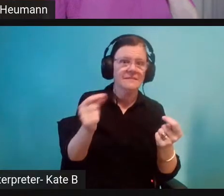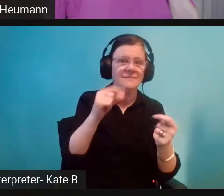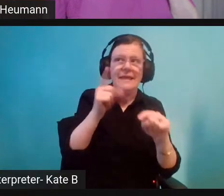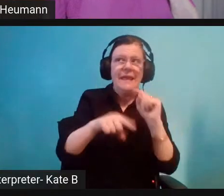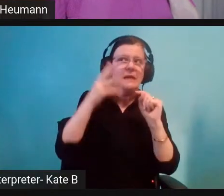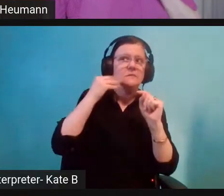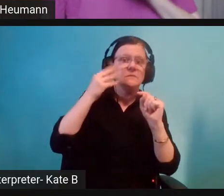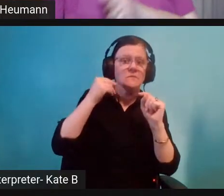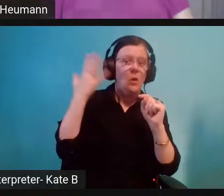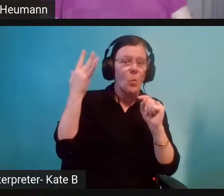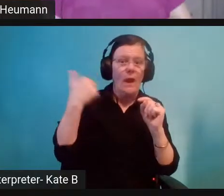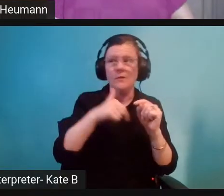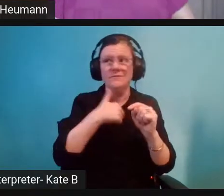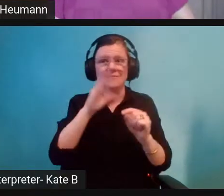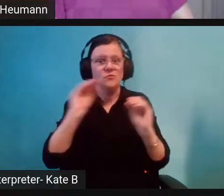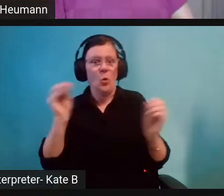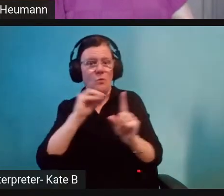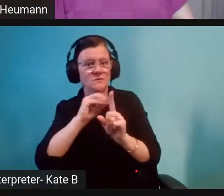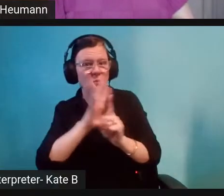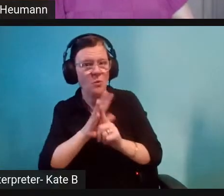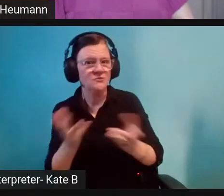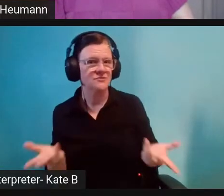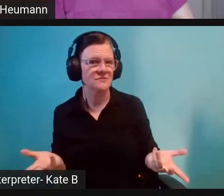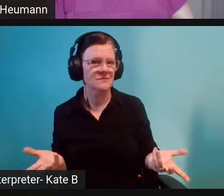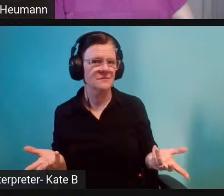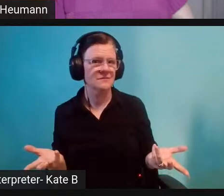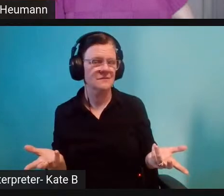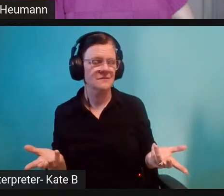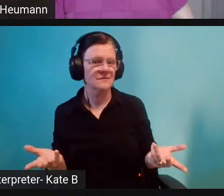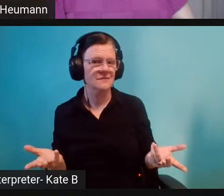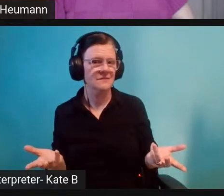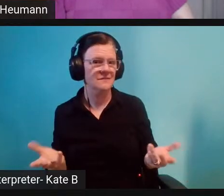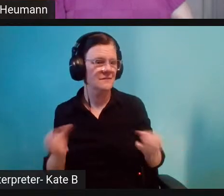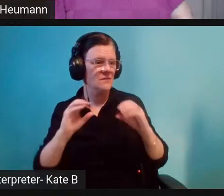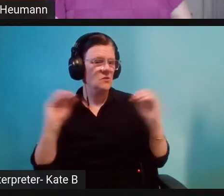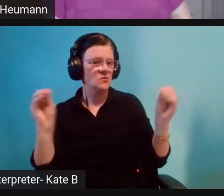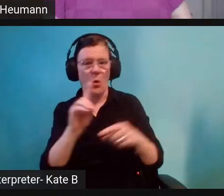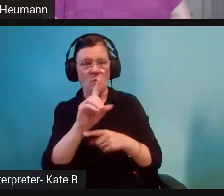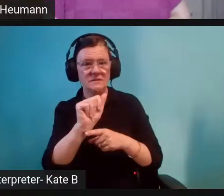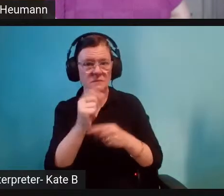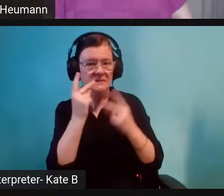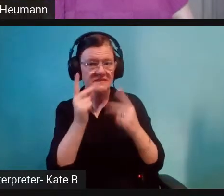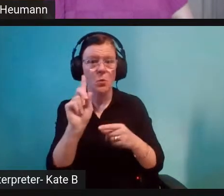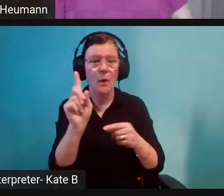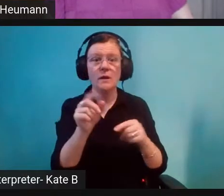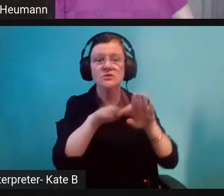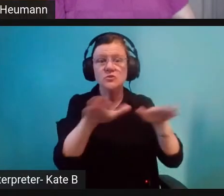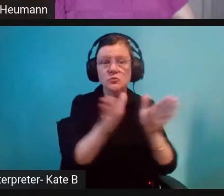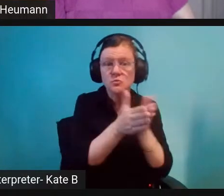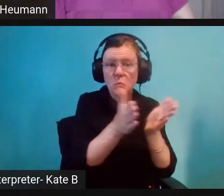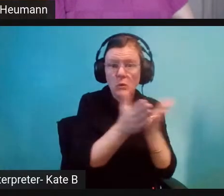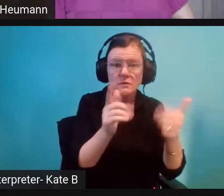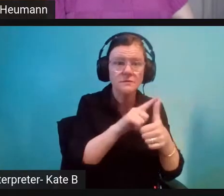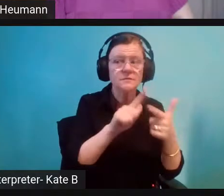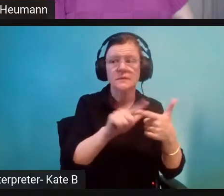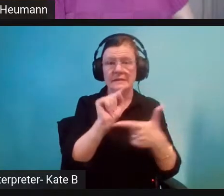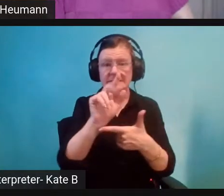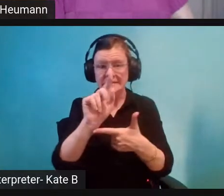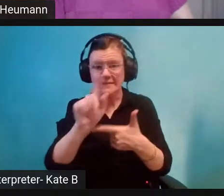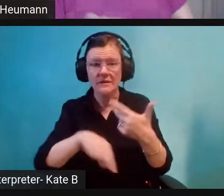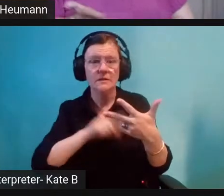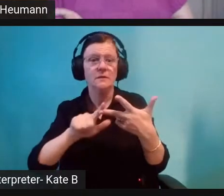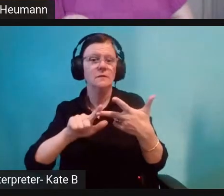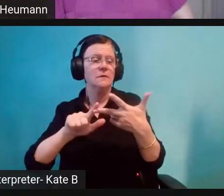what we've been discussing, the absence of disability in children's books, on television,